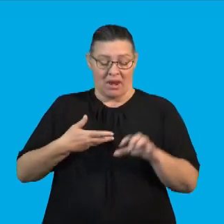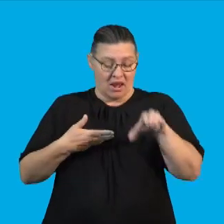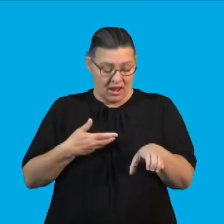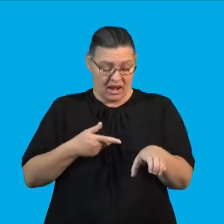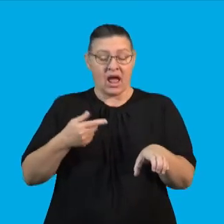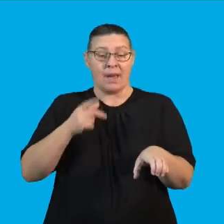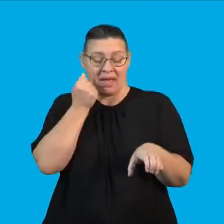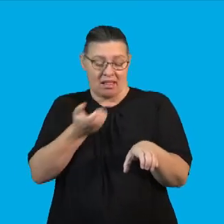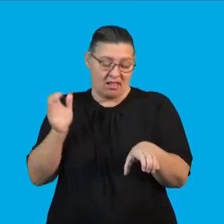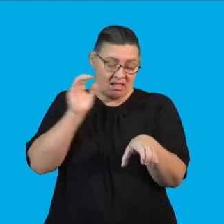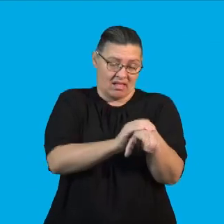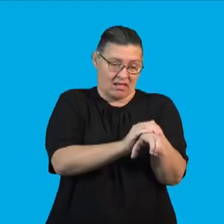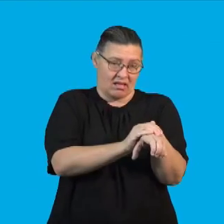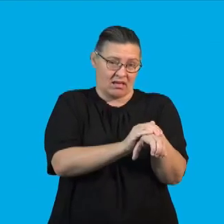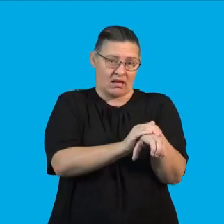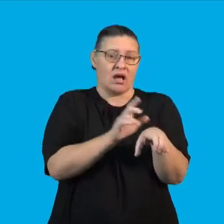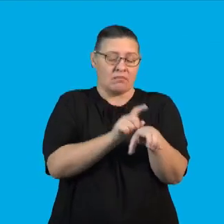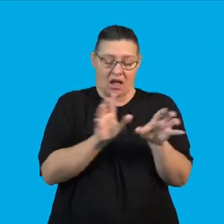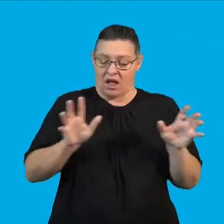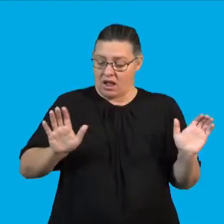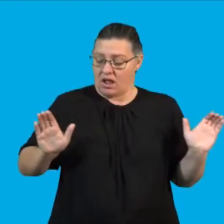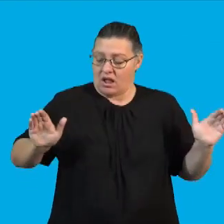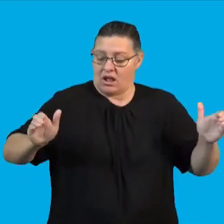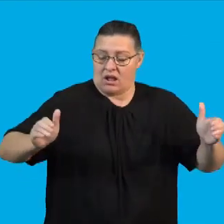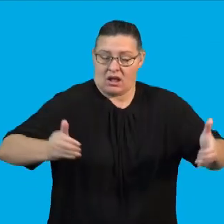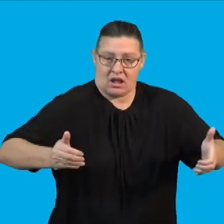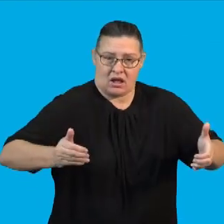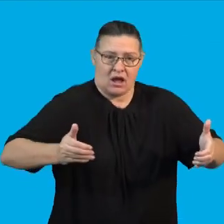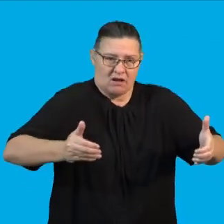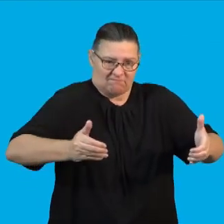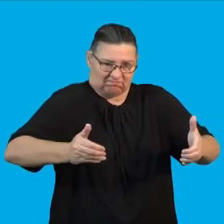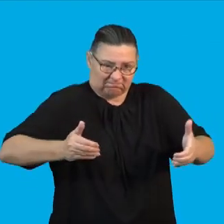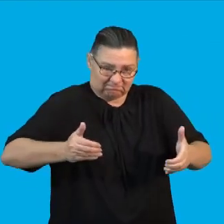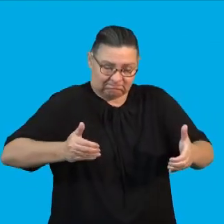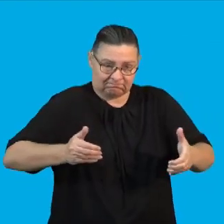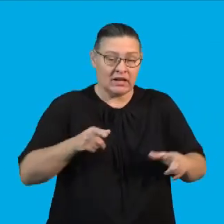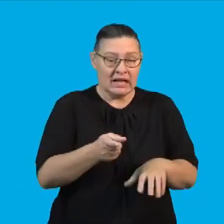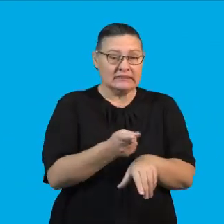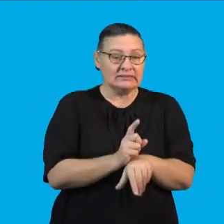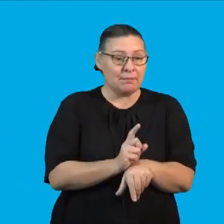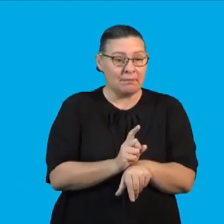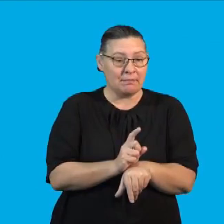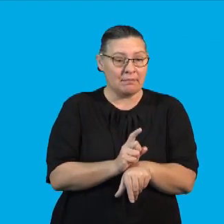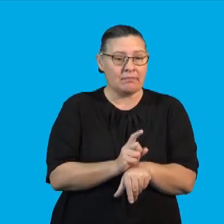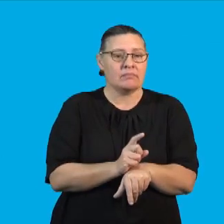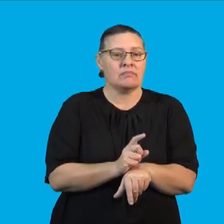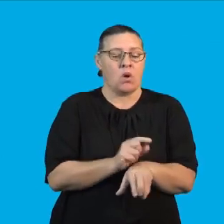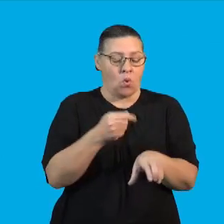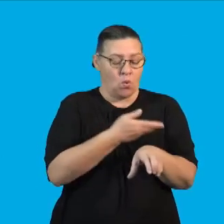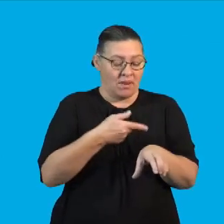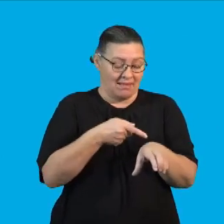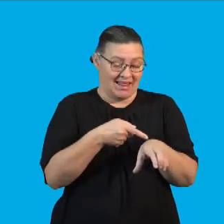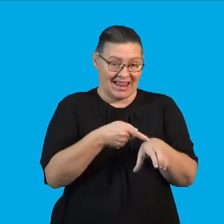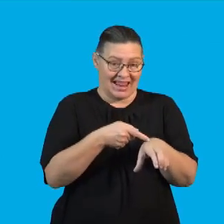back of the female and grasps her with his front legs. During this time,